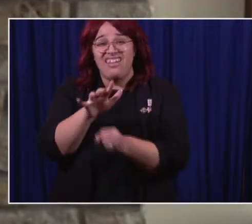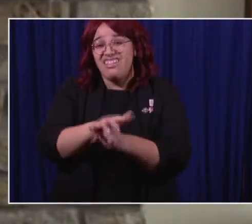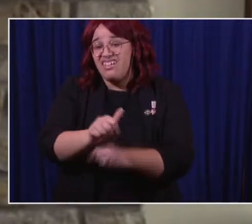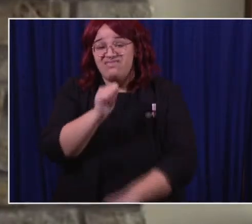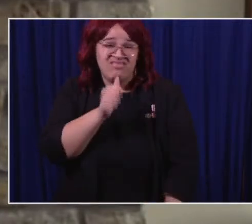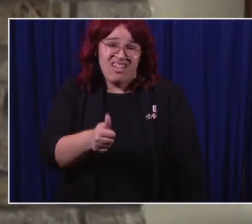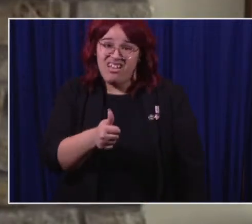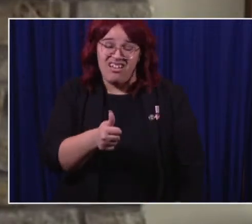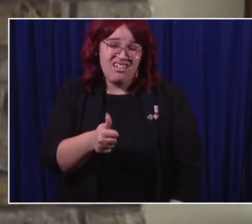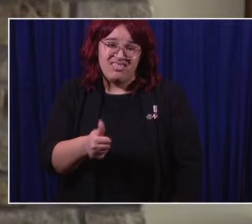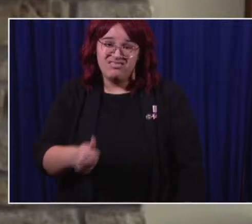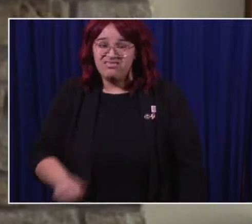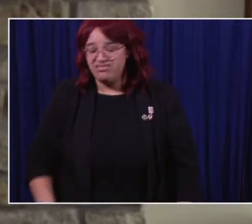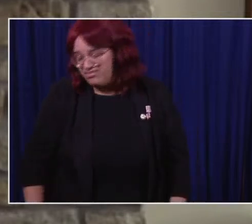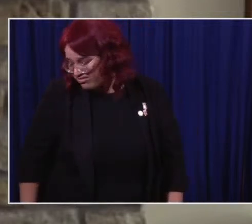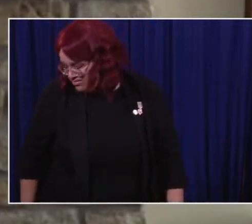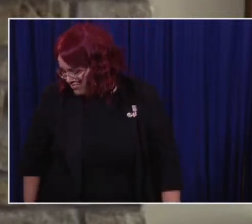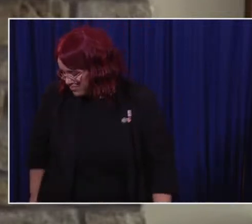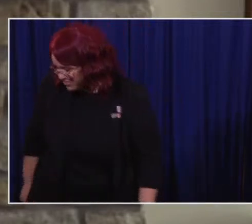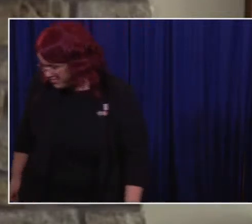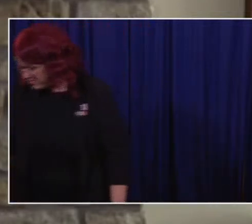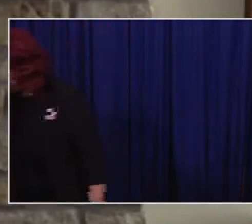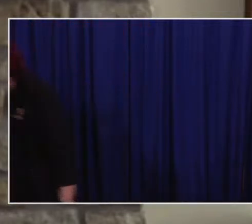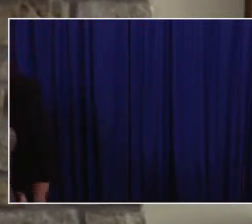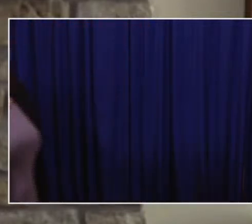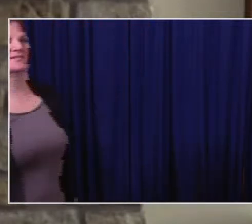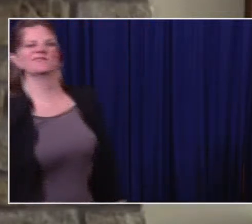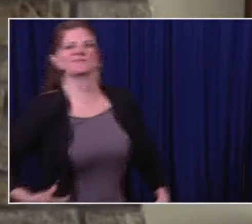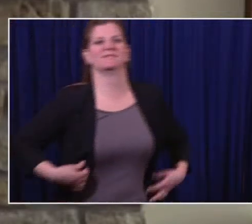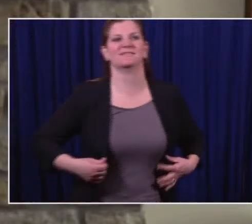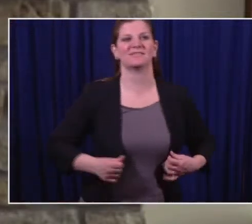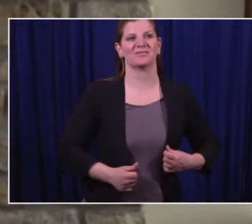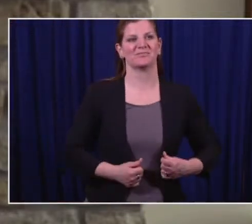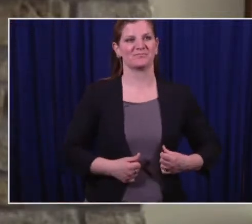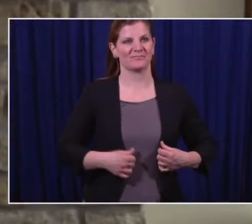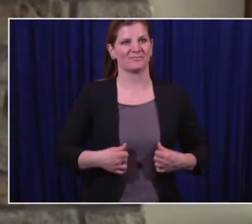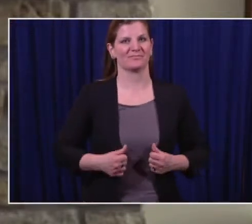Next question is from Jeff Reddick at WSYX in Columbus.